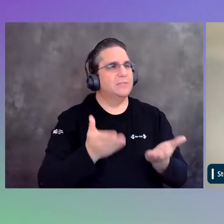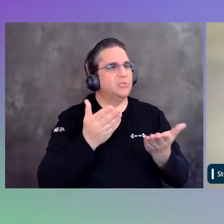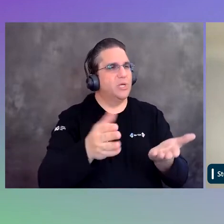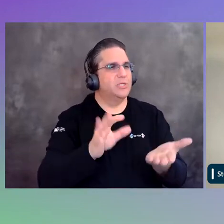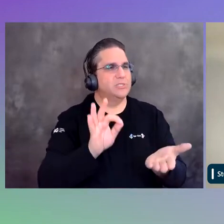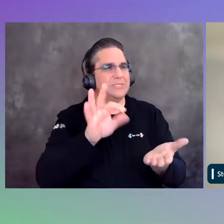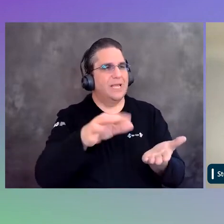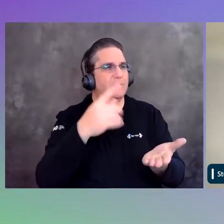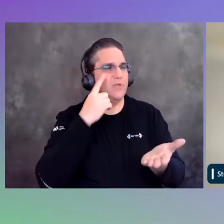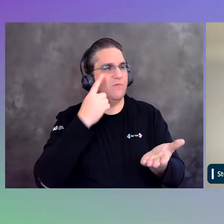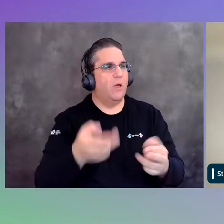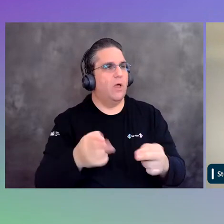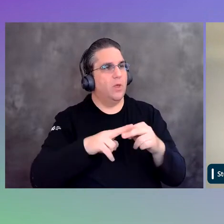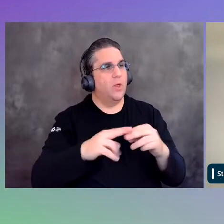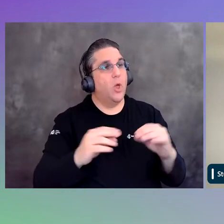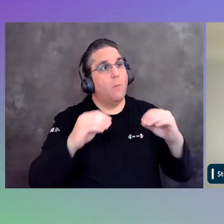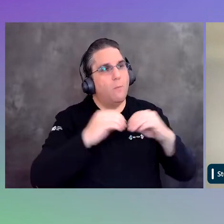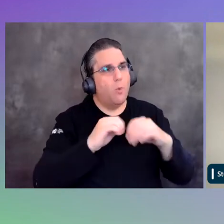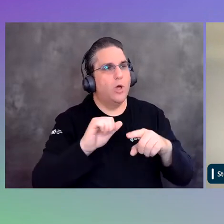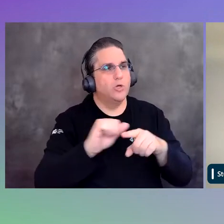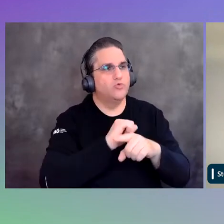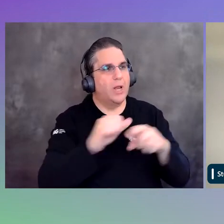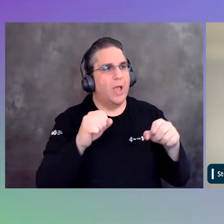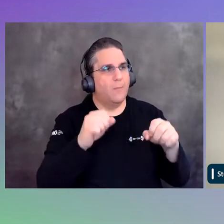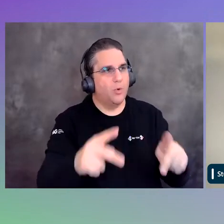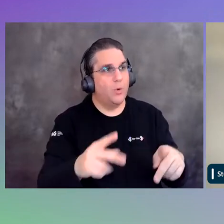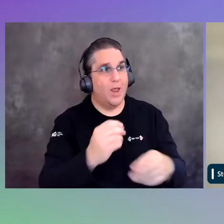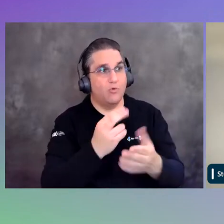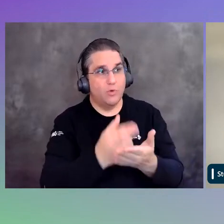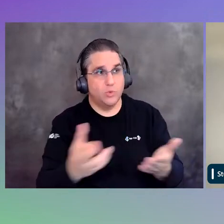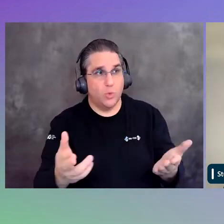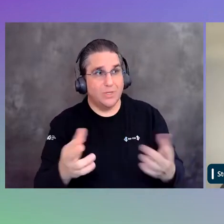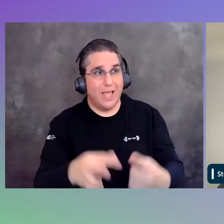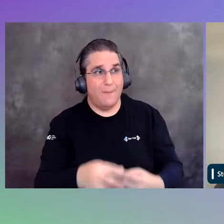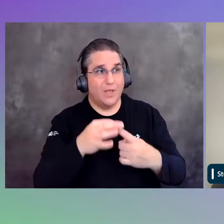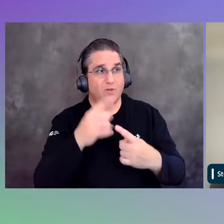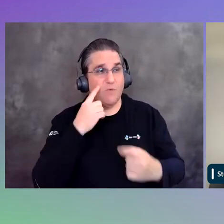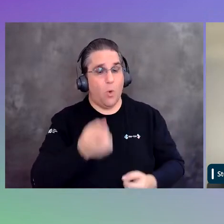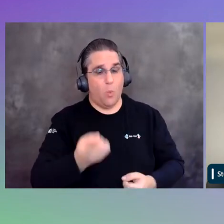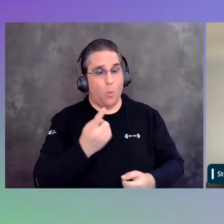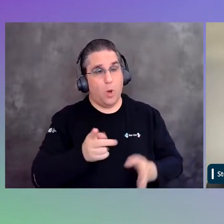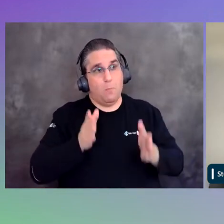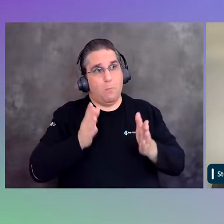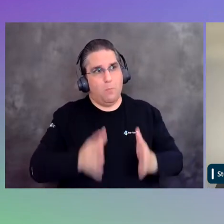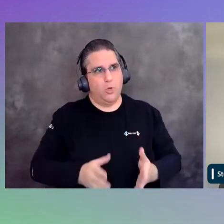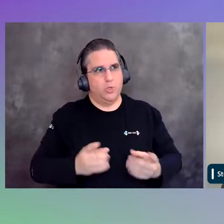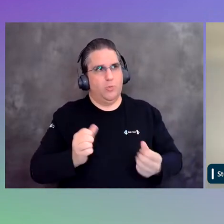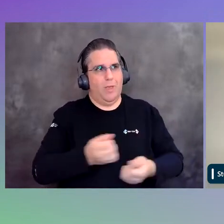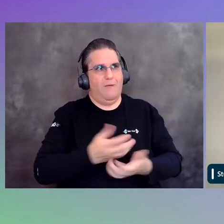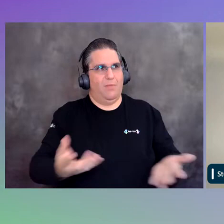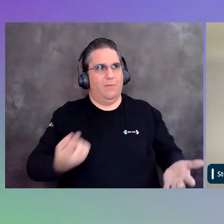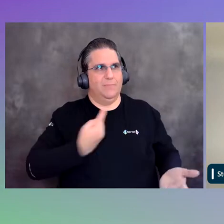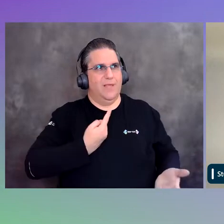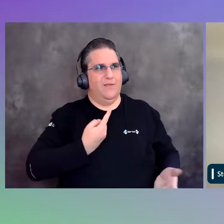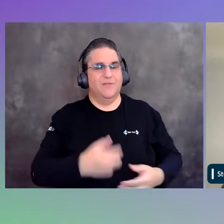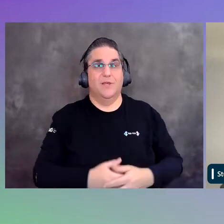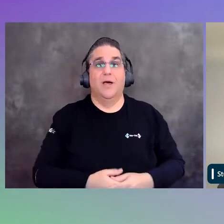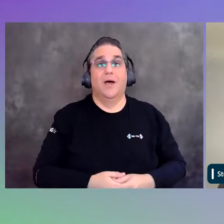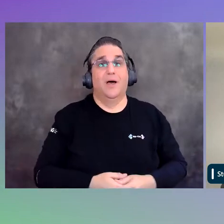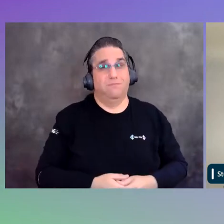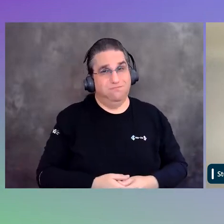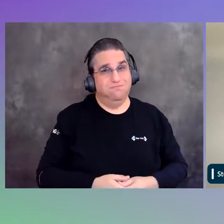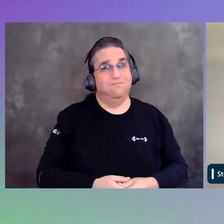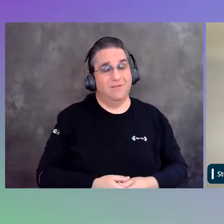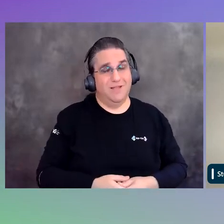training opportunities and resources, especially as a one-person show? Oh yeah, I've got plenty